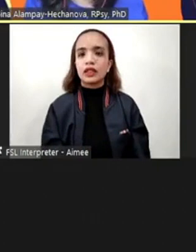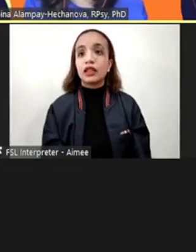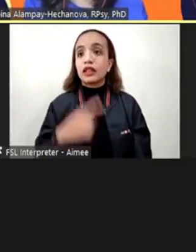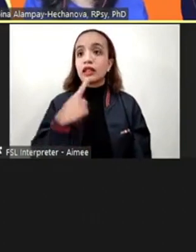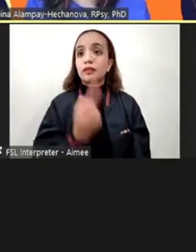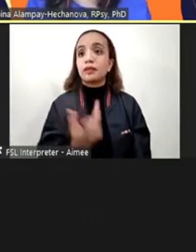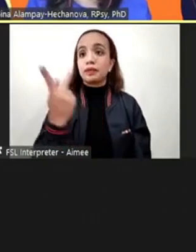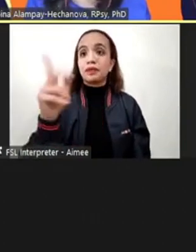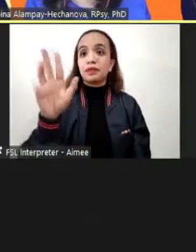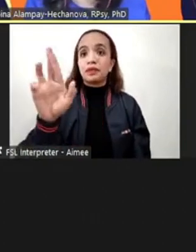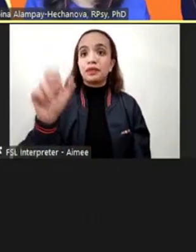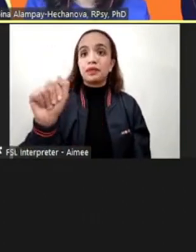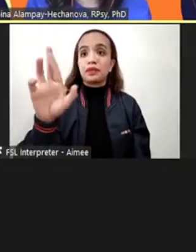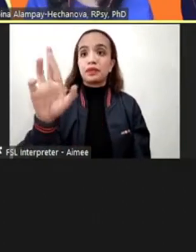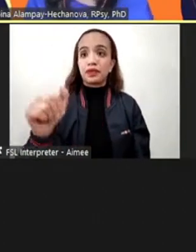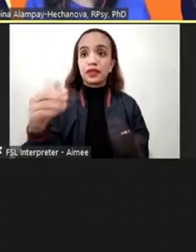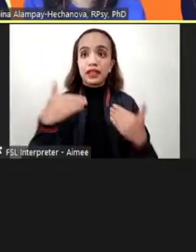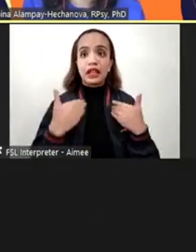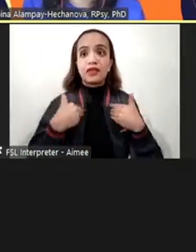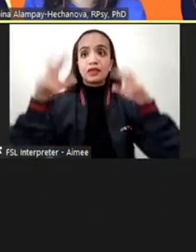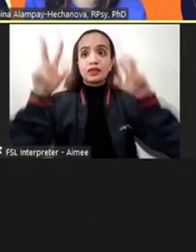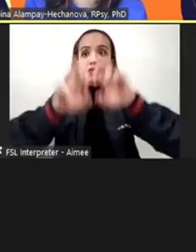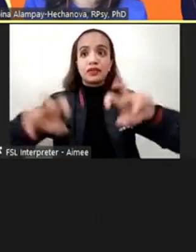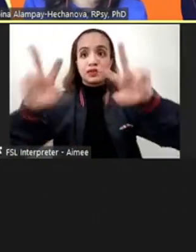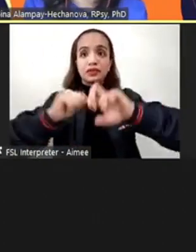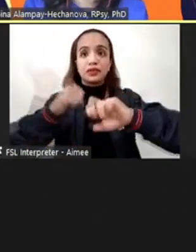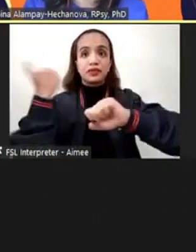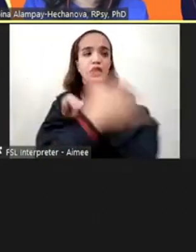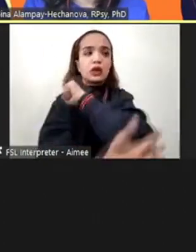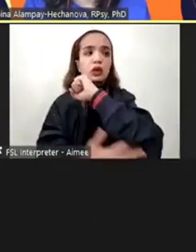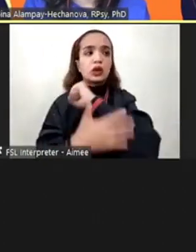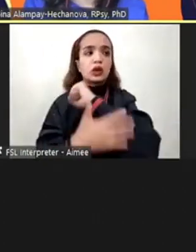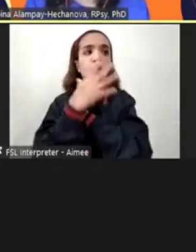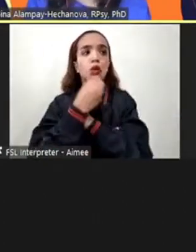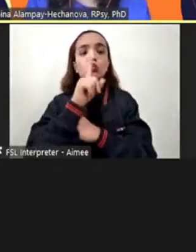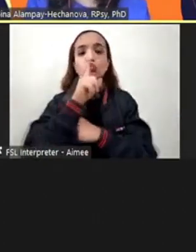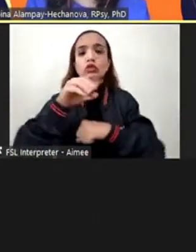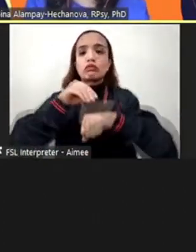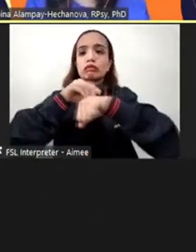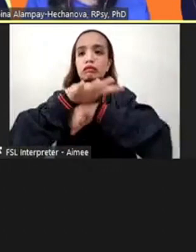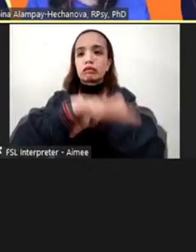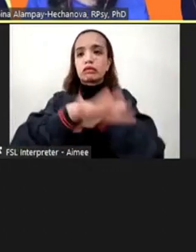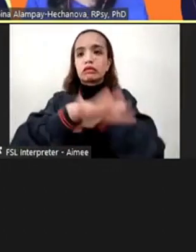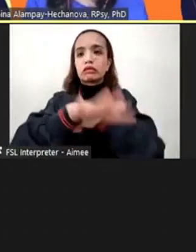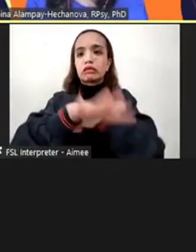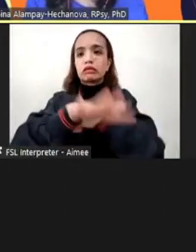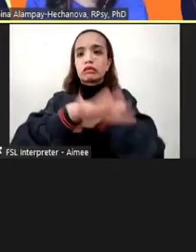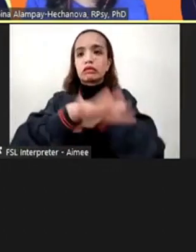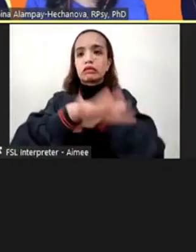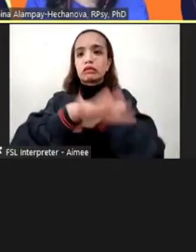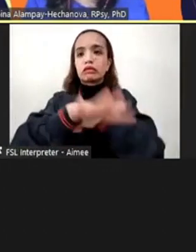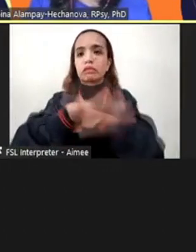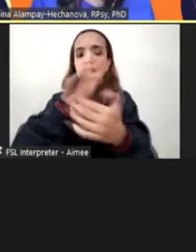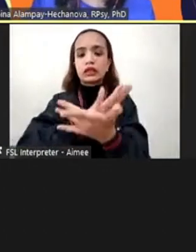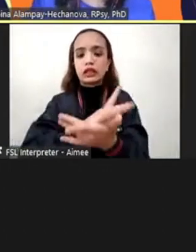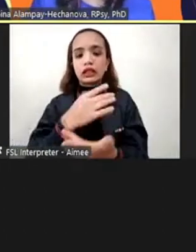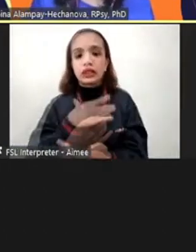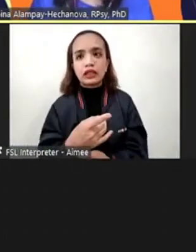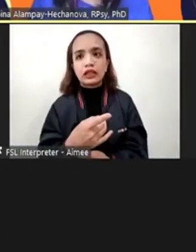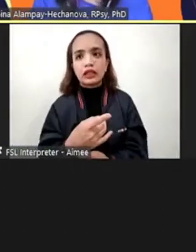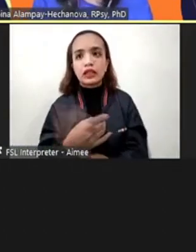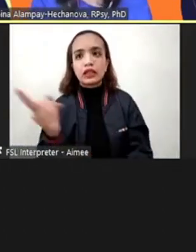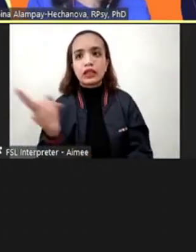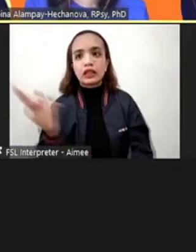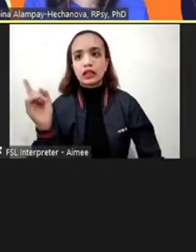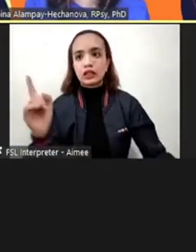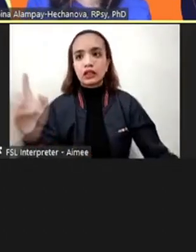mga pag-aaral sa ibang bansa. Sino ba talaga yung naapektuhan ng COVID? And I'd like to share with you our own studies on who has been